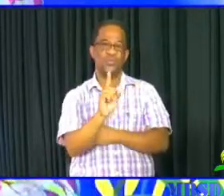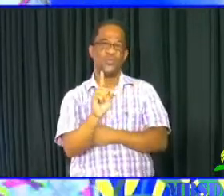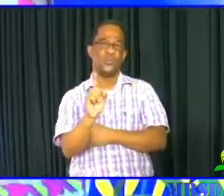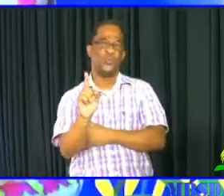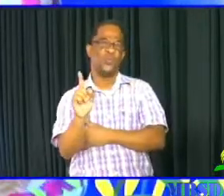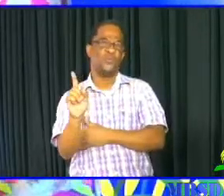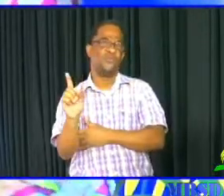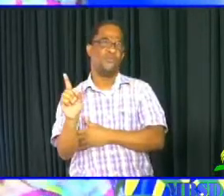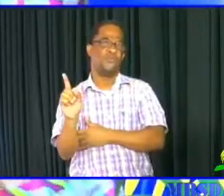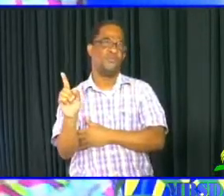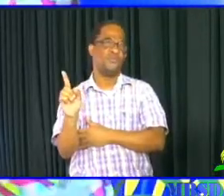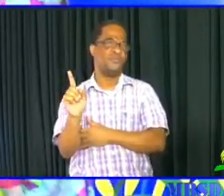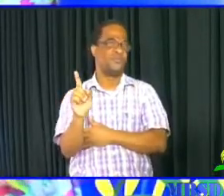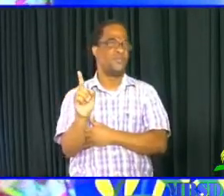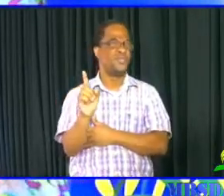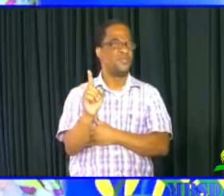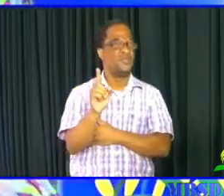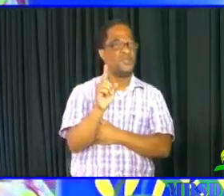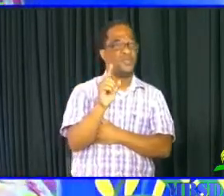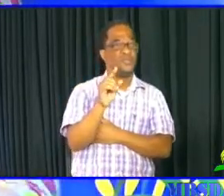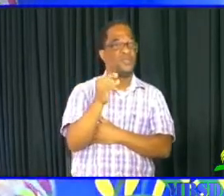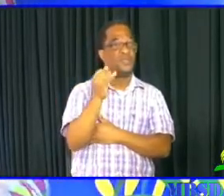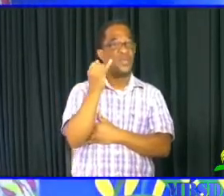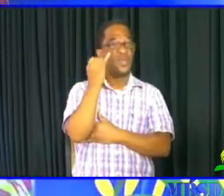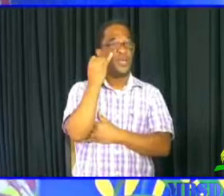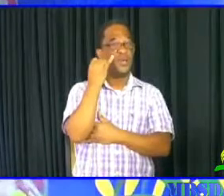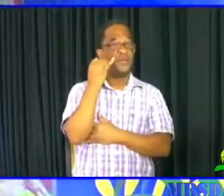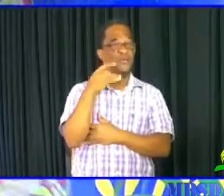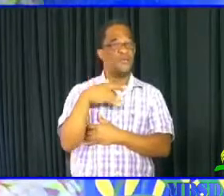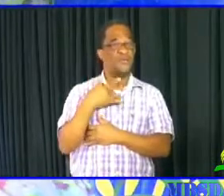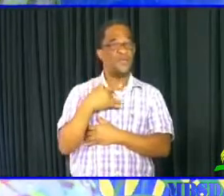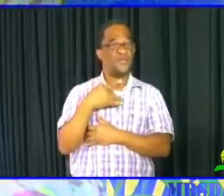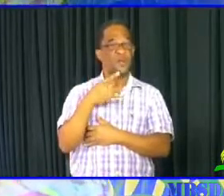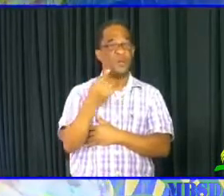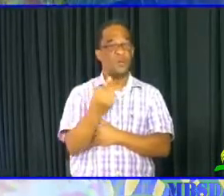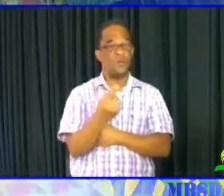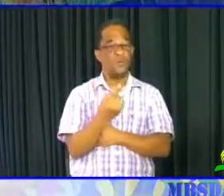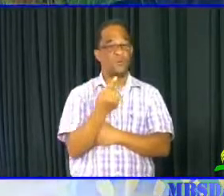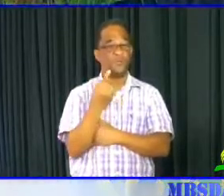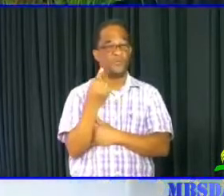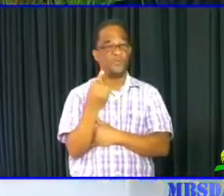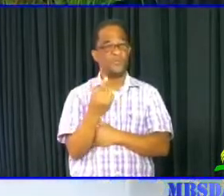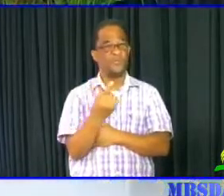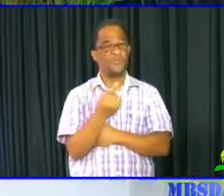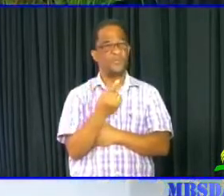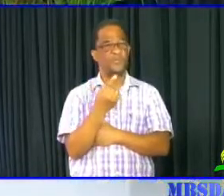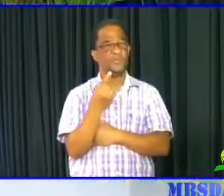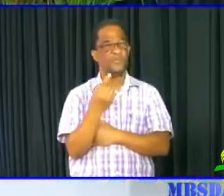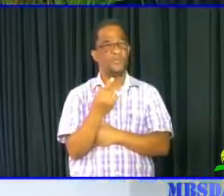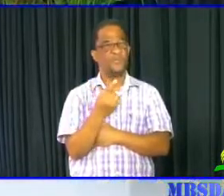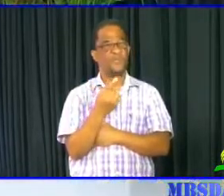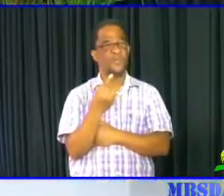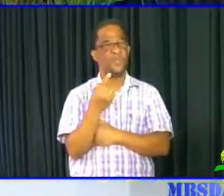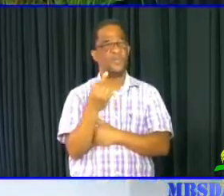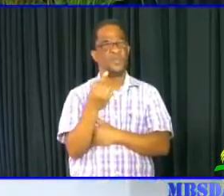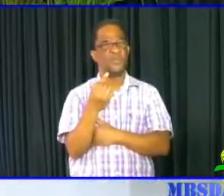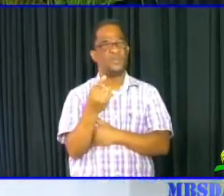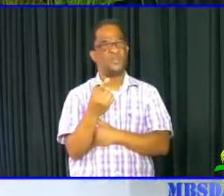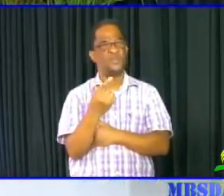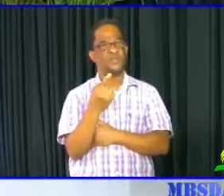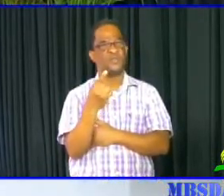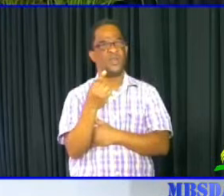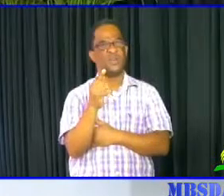someone. And if you feel so all alone and your house is